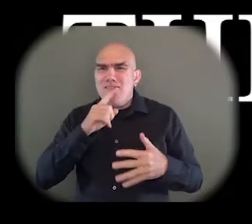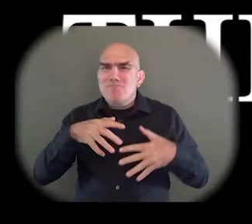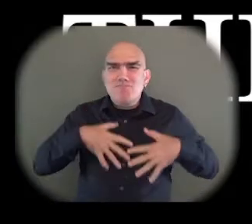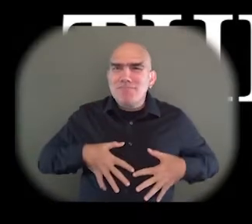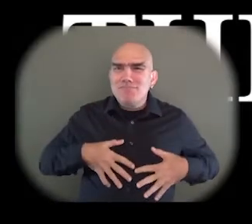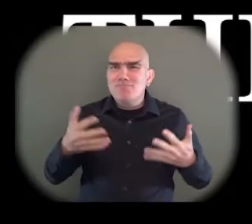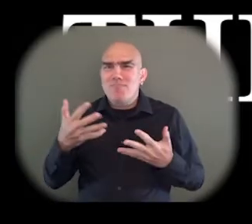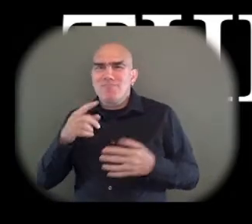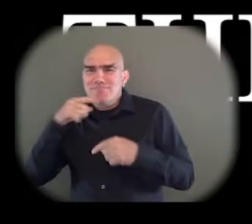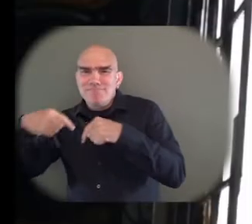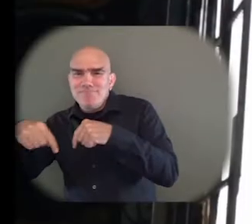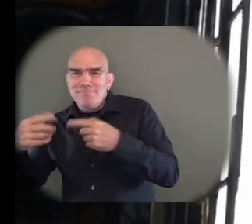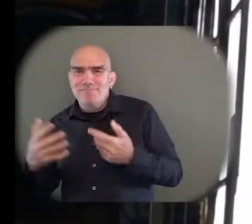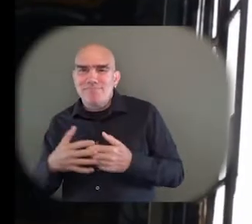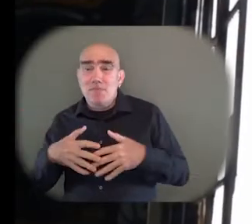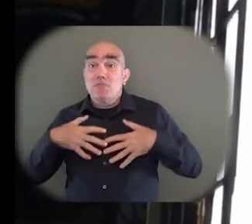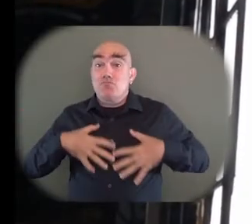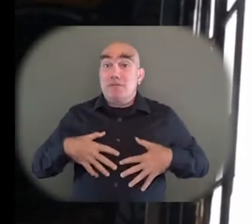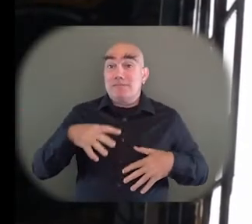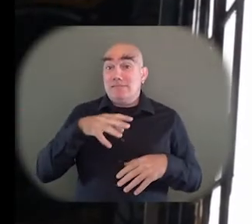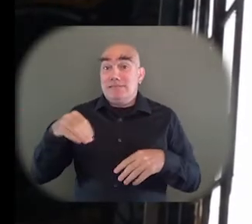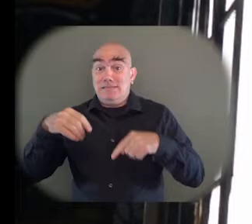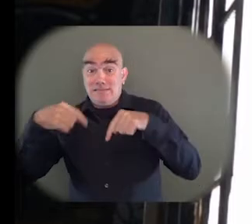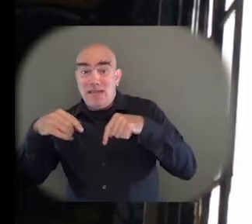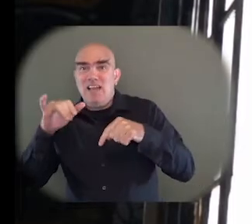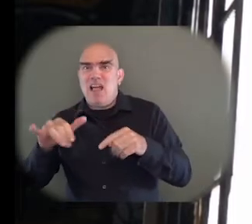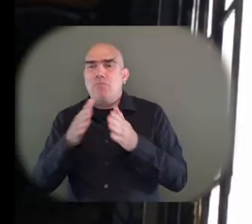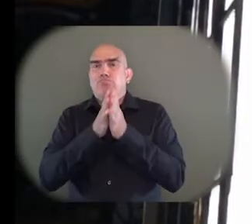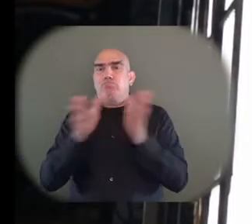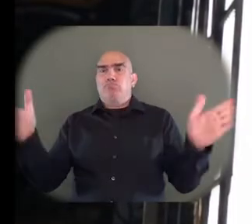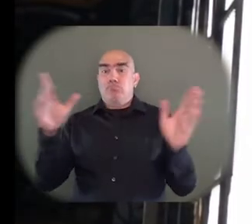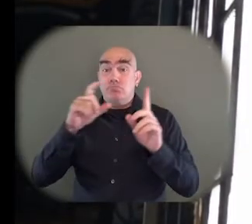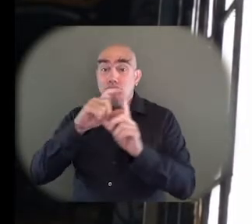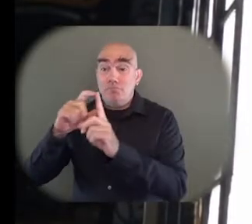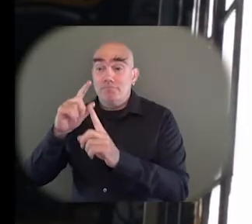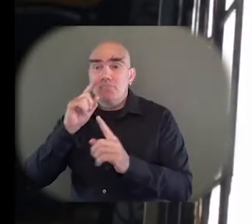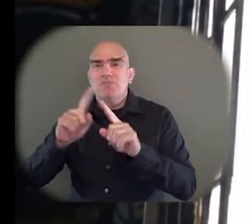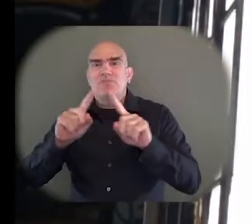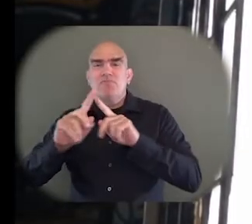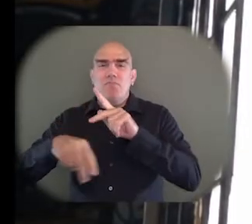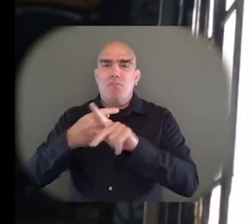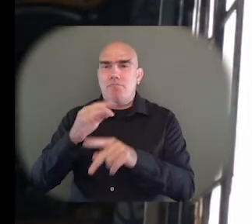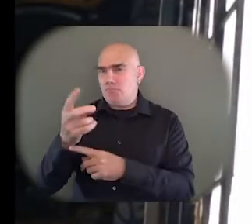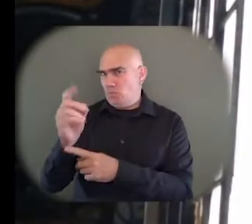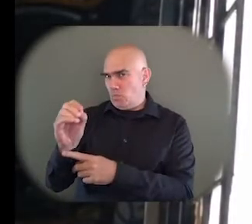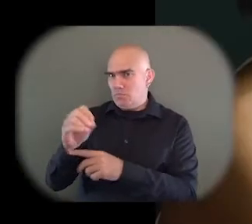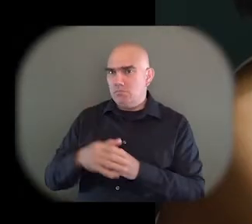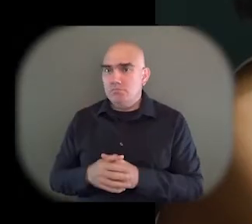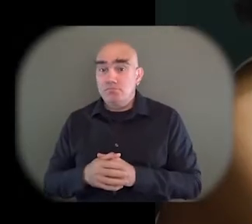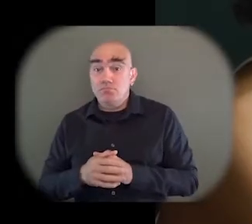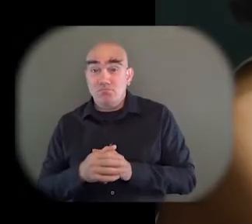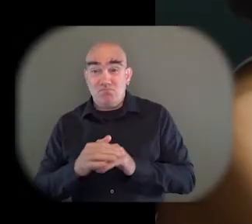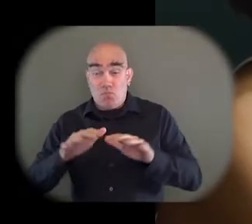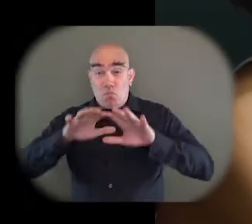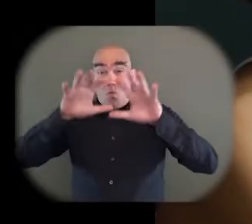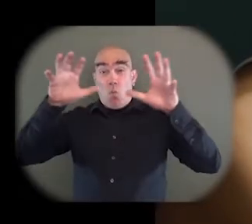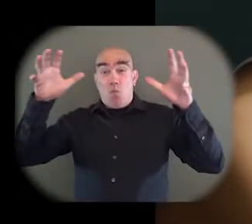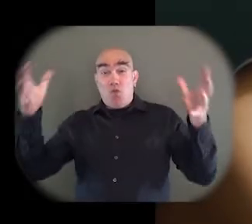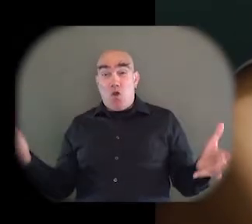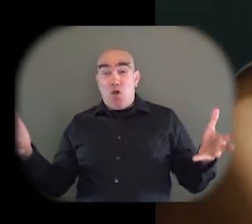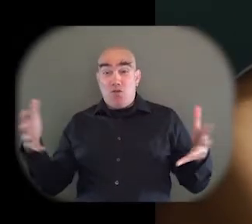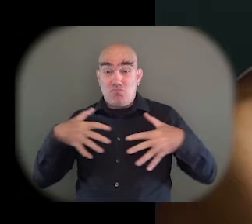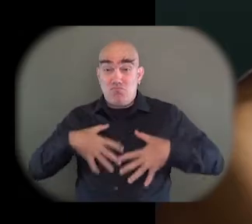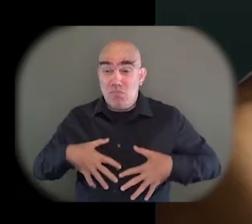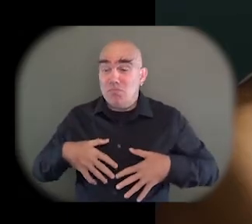are depression and anxiety? Depression and anxiety are blanket terms for different types of disorders. Overarching